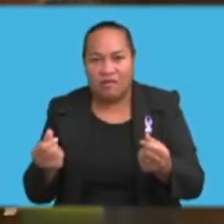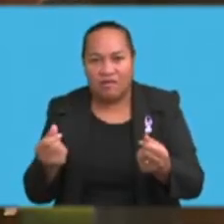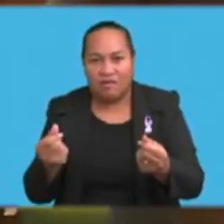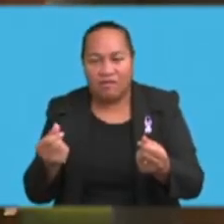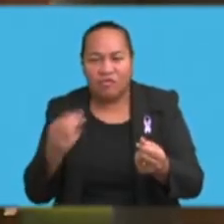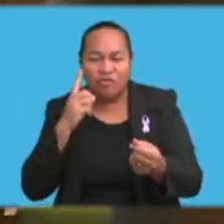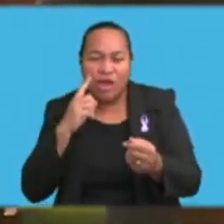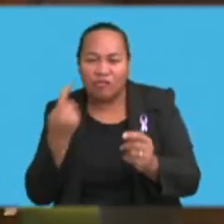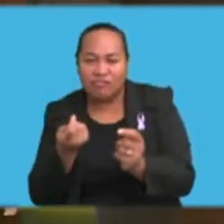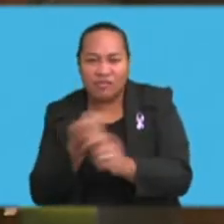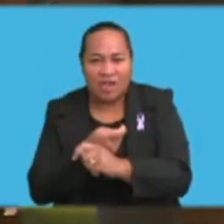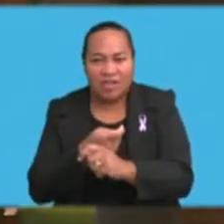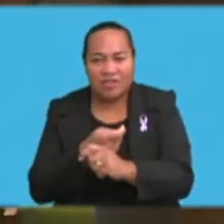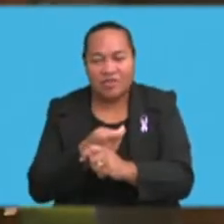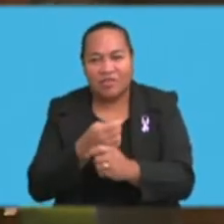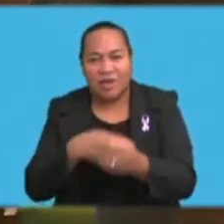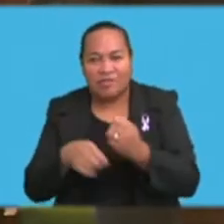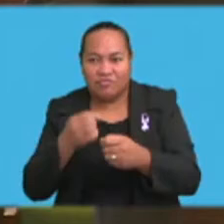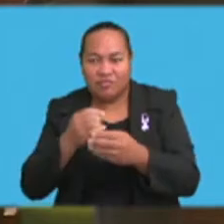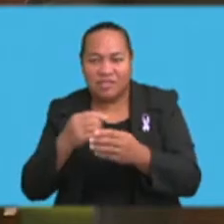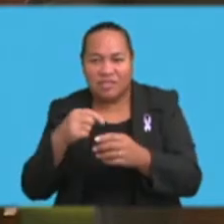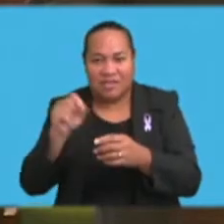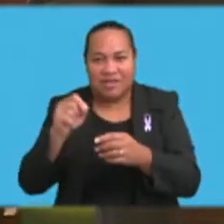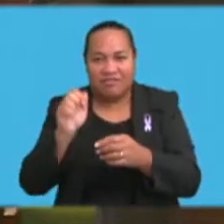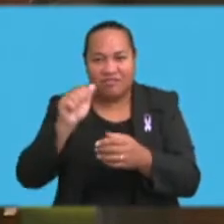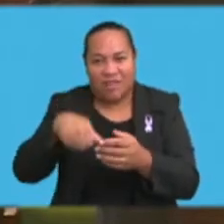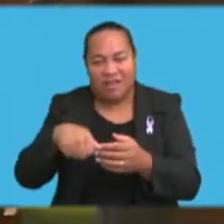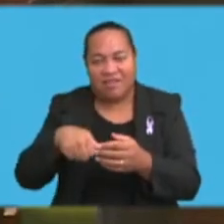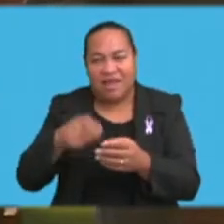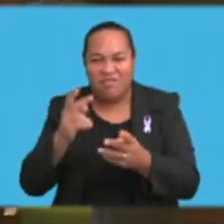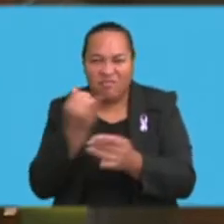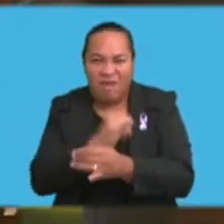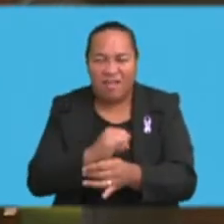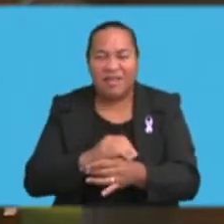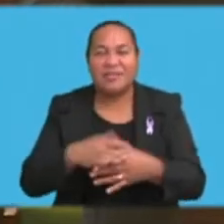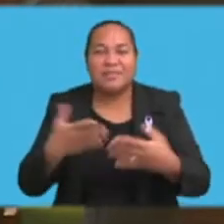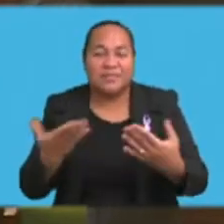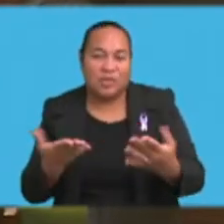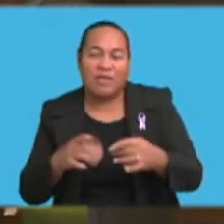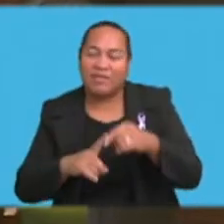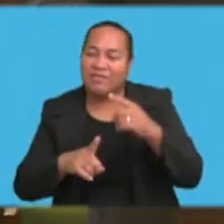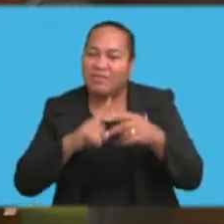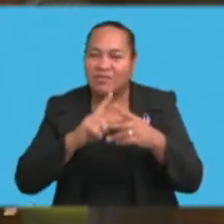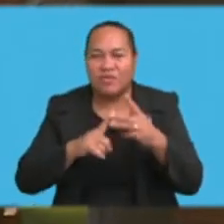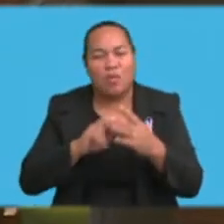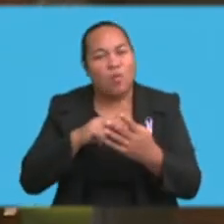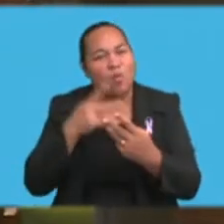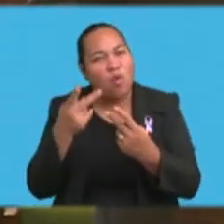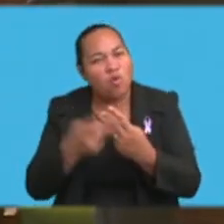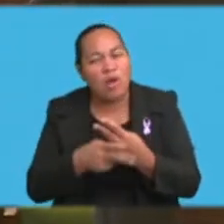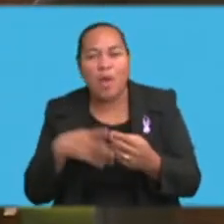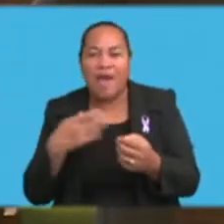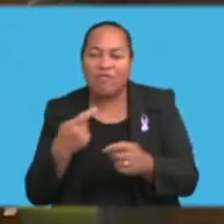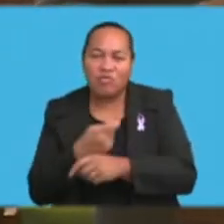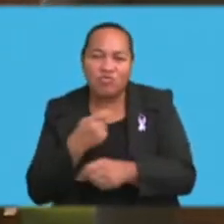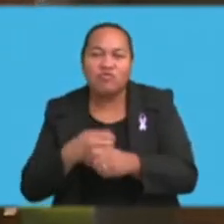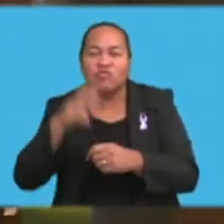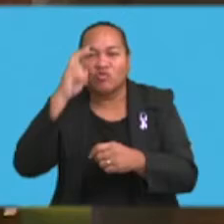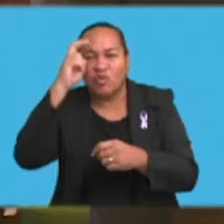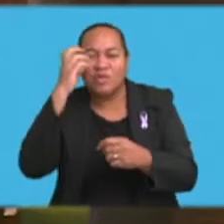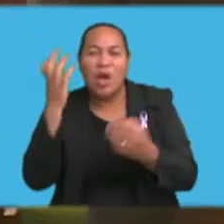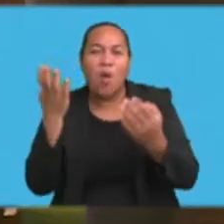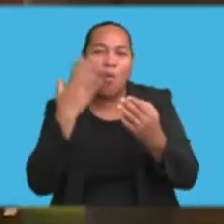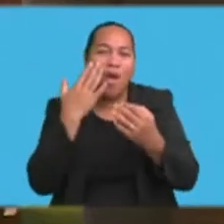rectify situations where things have gone wrong. So there's a range of program and tools that we use: training,